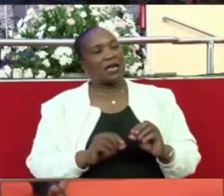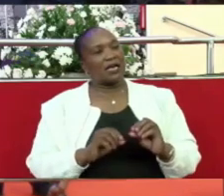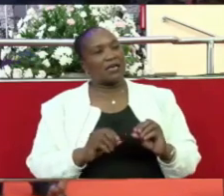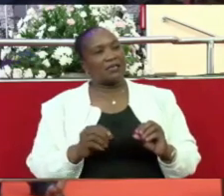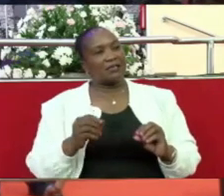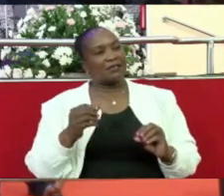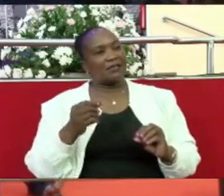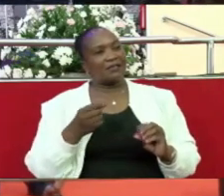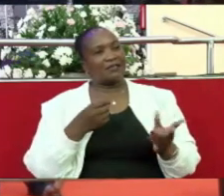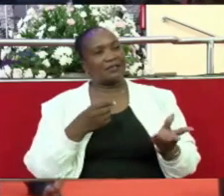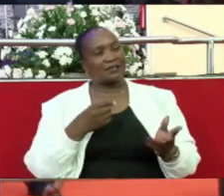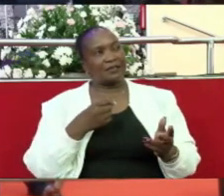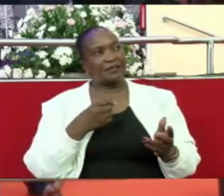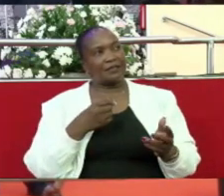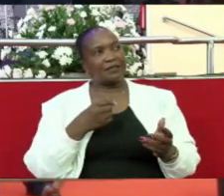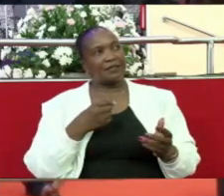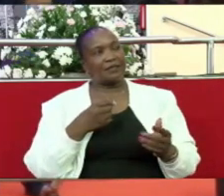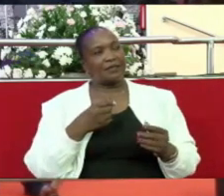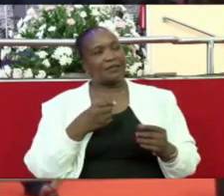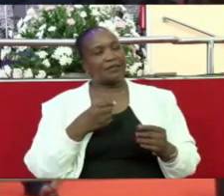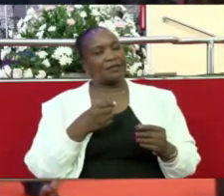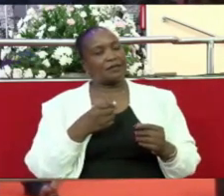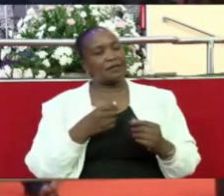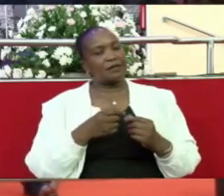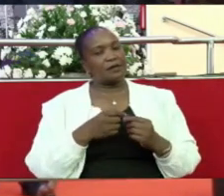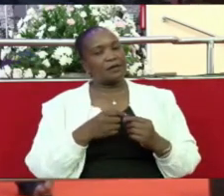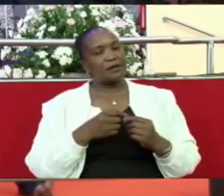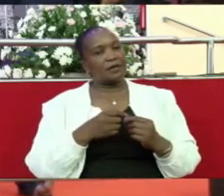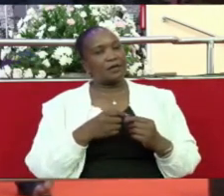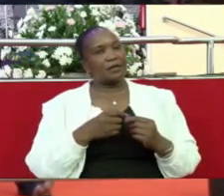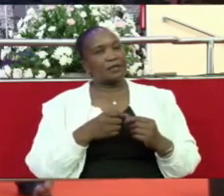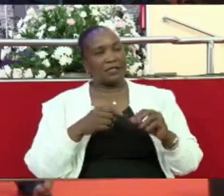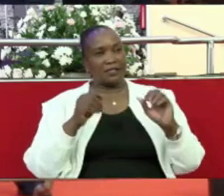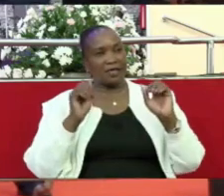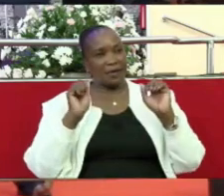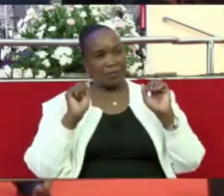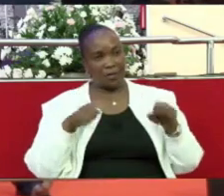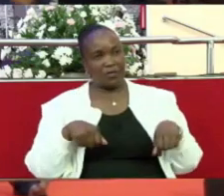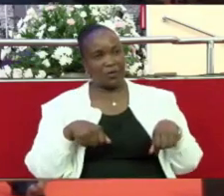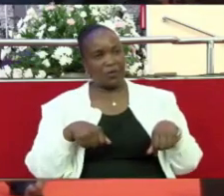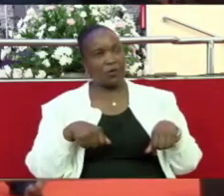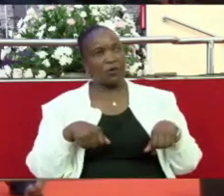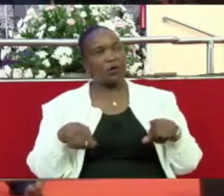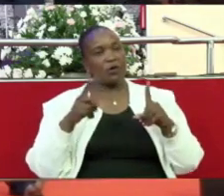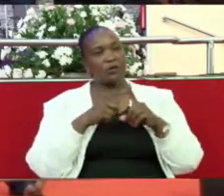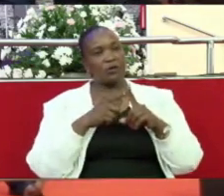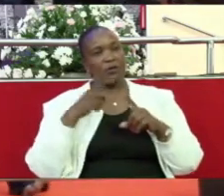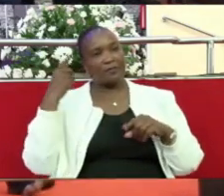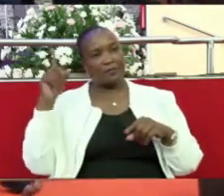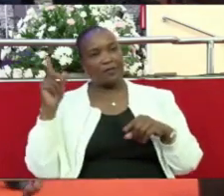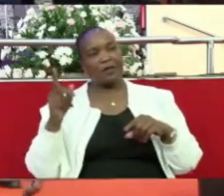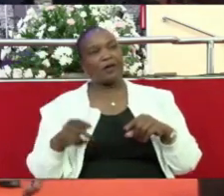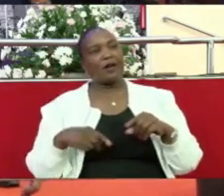haitaji kile ambacho unadhania unahitaji. The grace of God neema ya Mungu is able to do it for us. Inaweza kututendea because it's God's goodness. Sababu ni